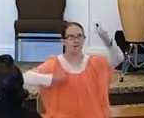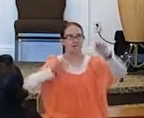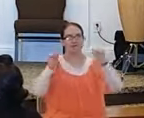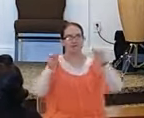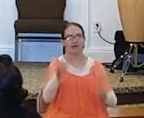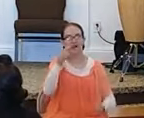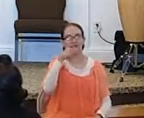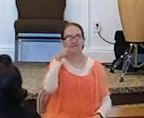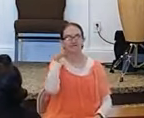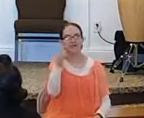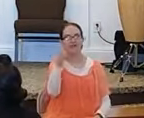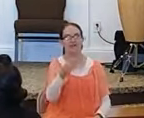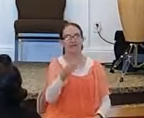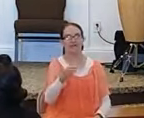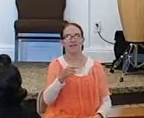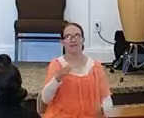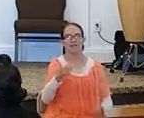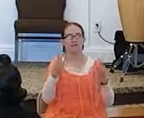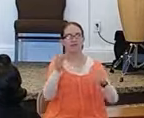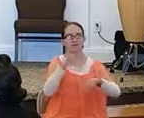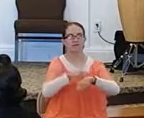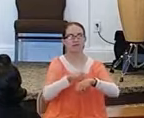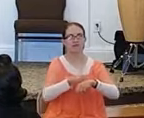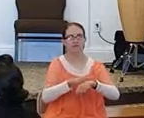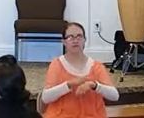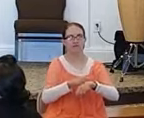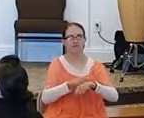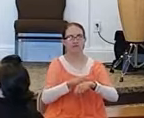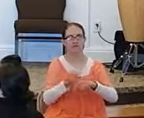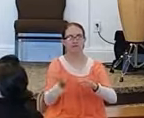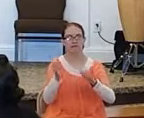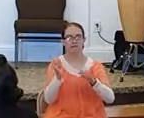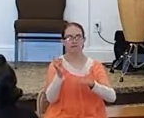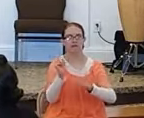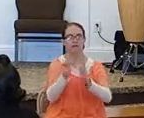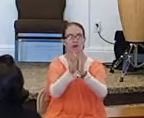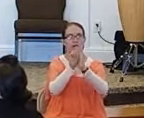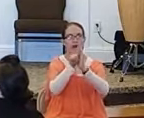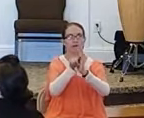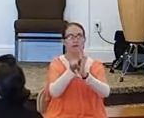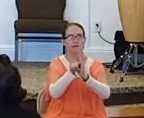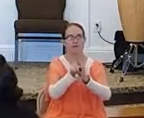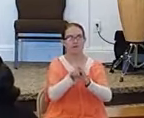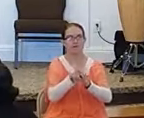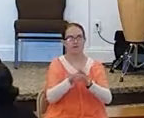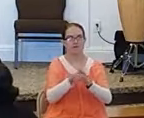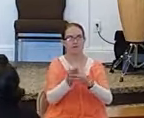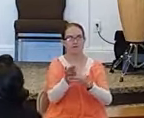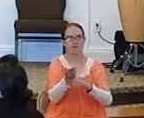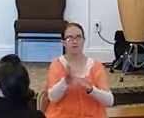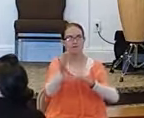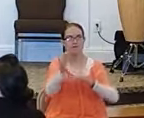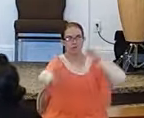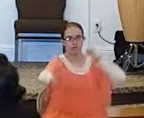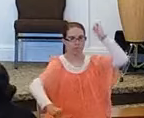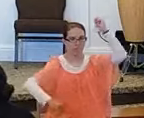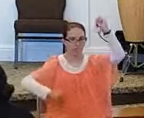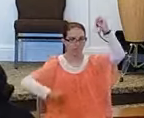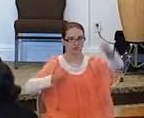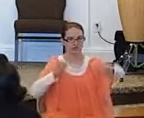I say this? A lot of time we spend every waking hour simply going through